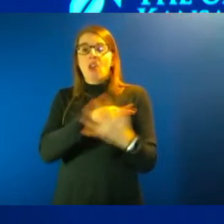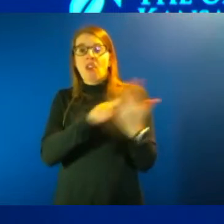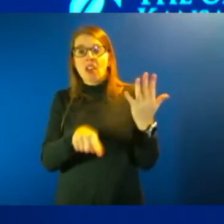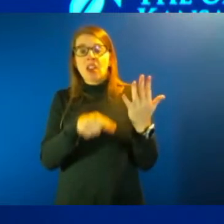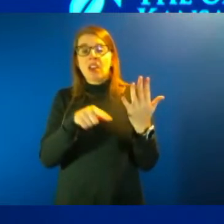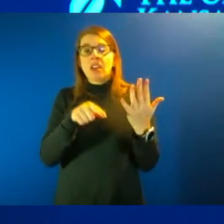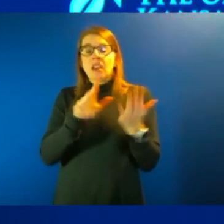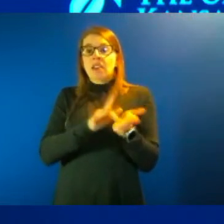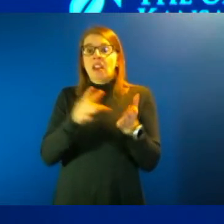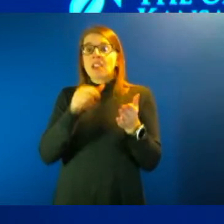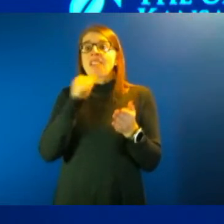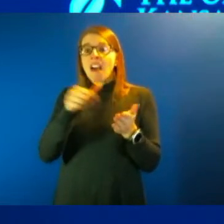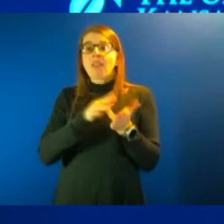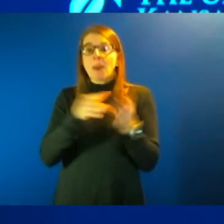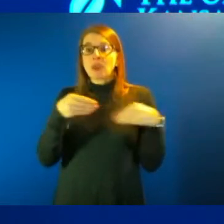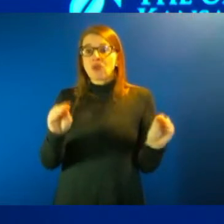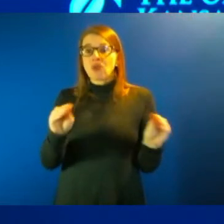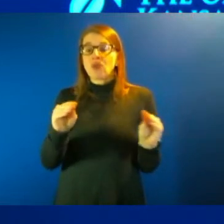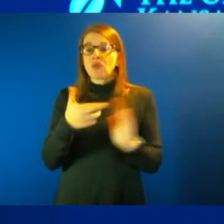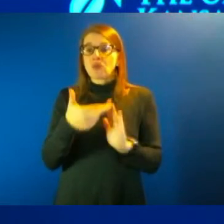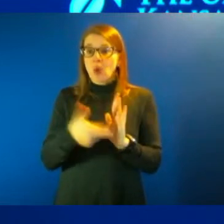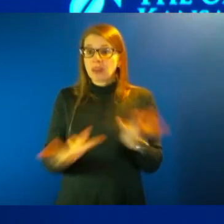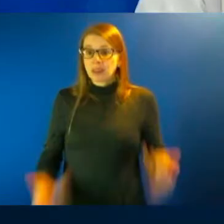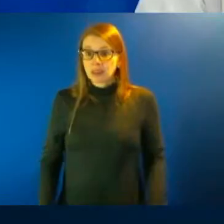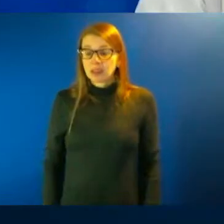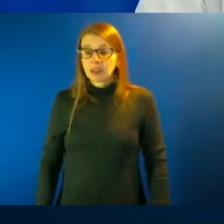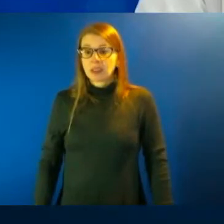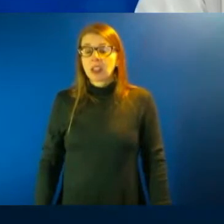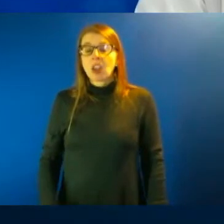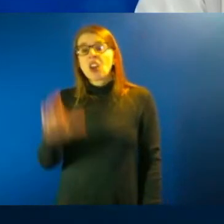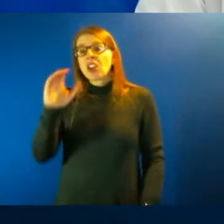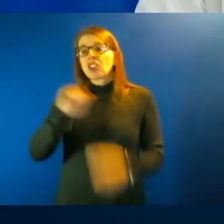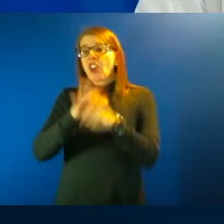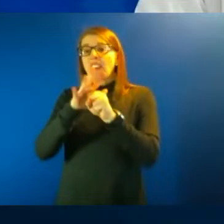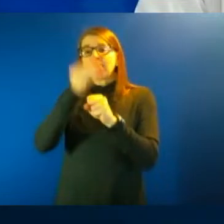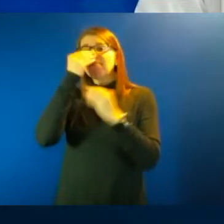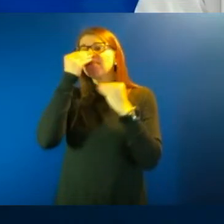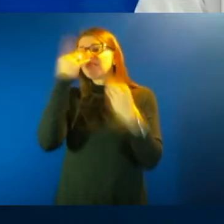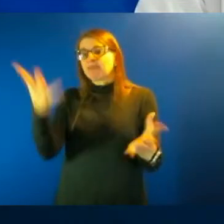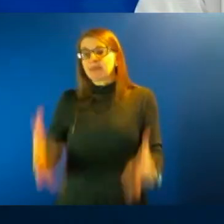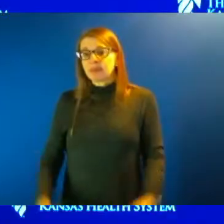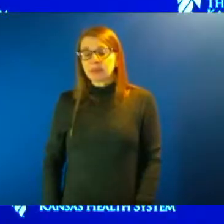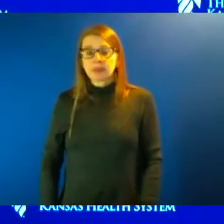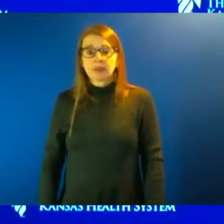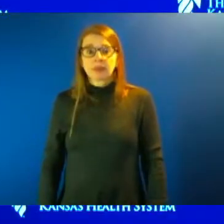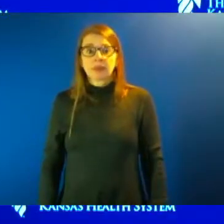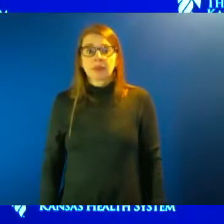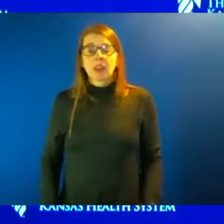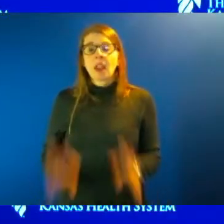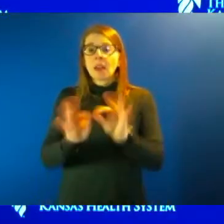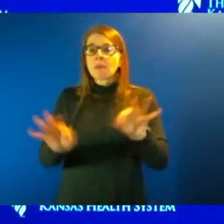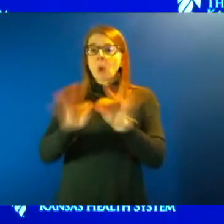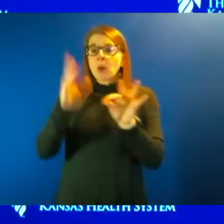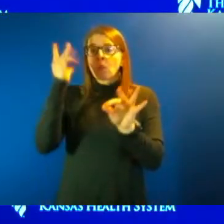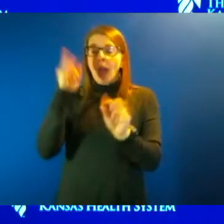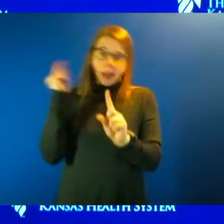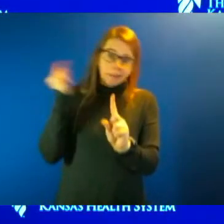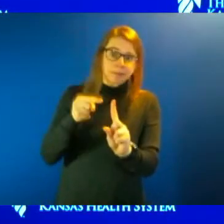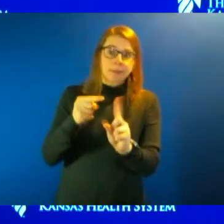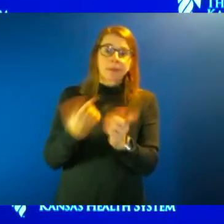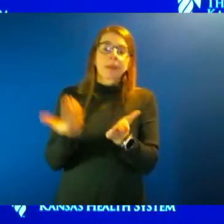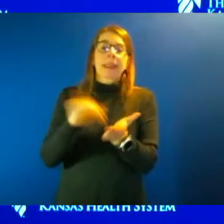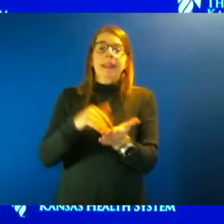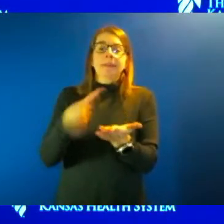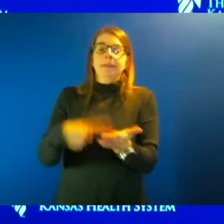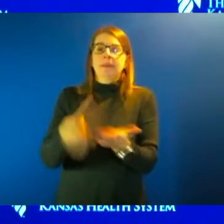doesn't care. It most certainly doesn't care about you. I think we always need to reset and talk about why is this important. It has a